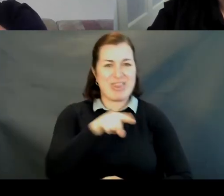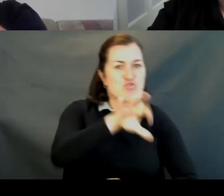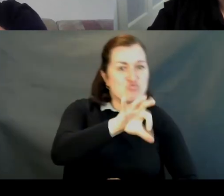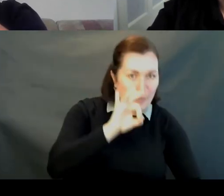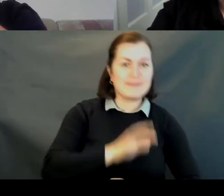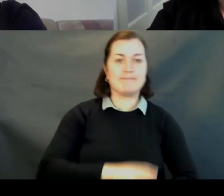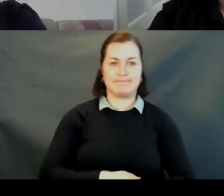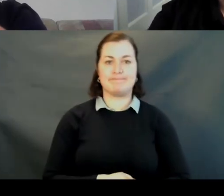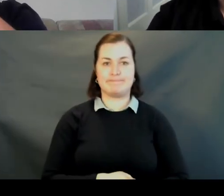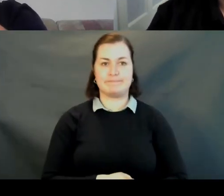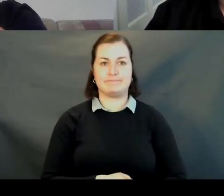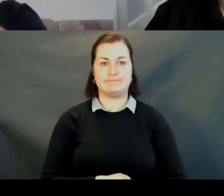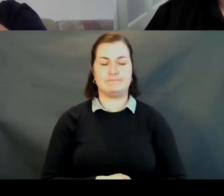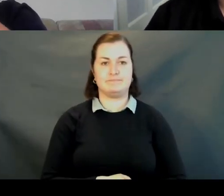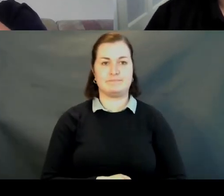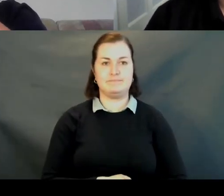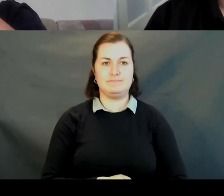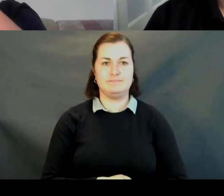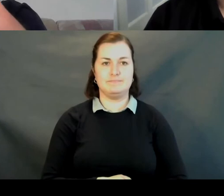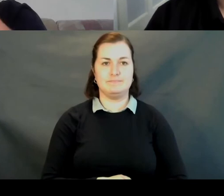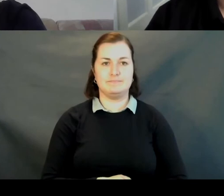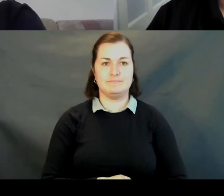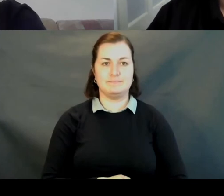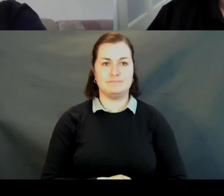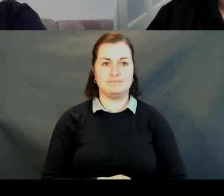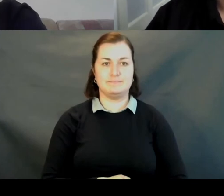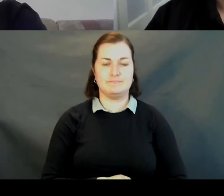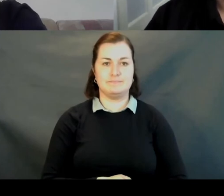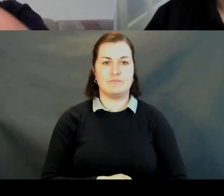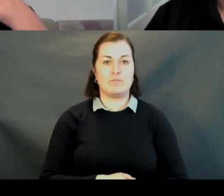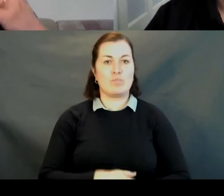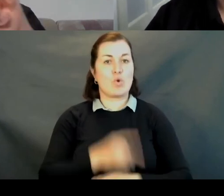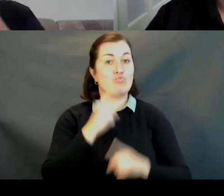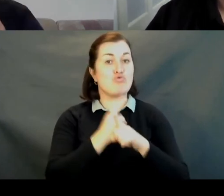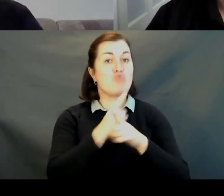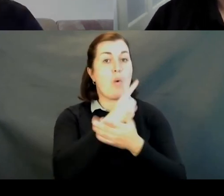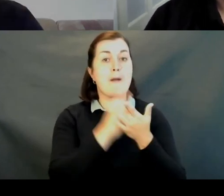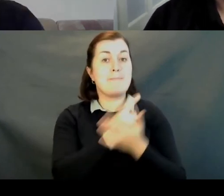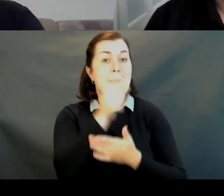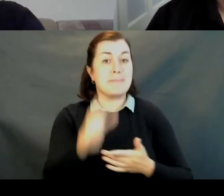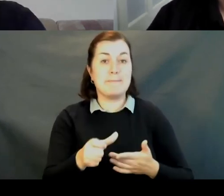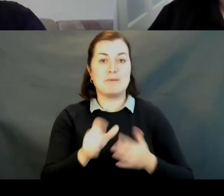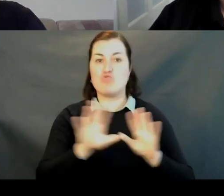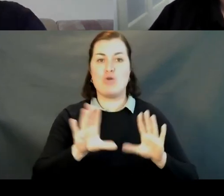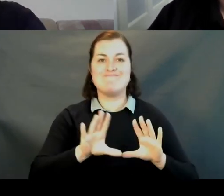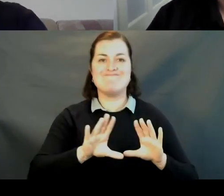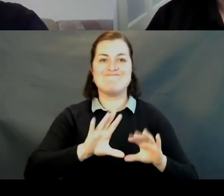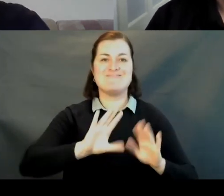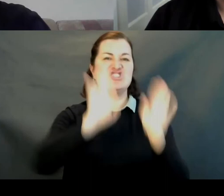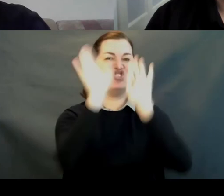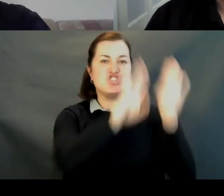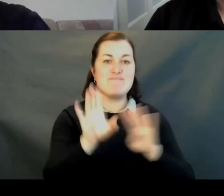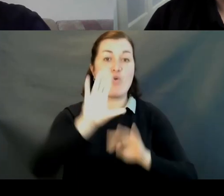We need to talk about people in terms of not African, but the area of Africa that they come from. I